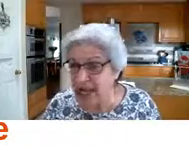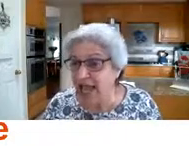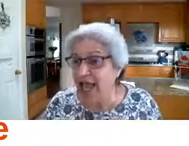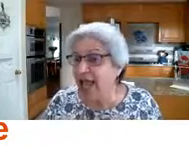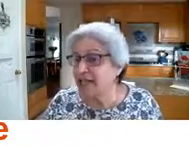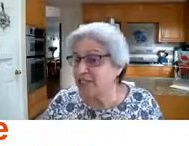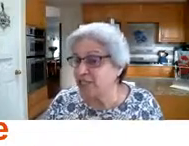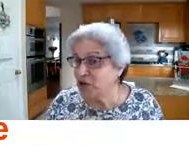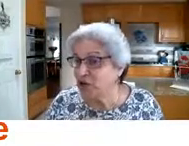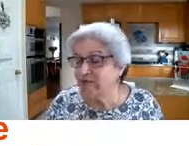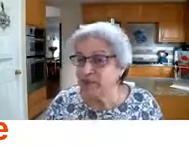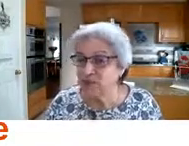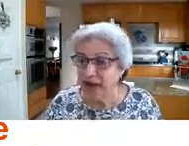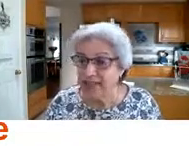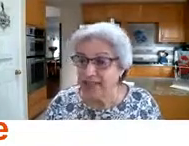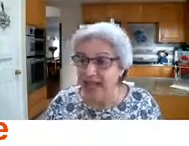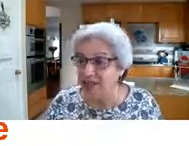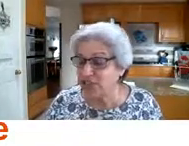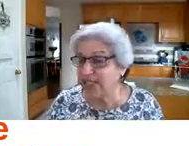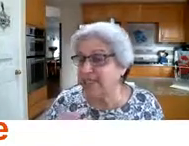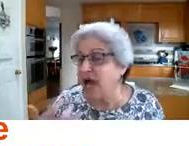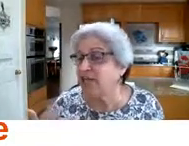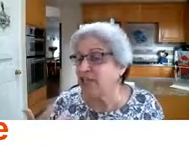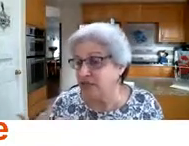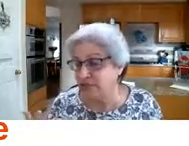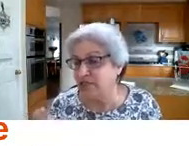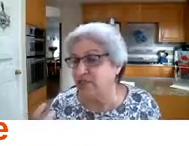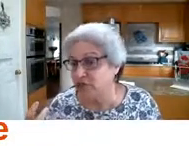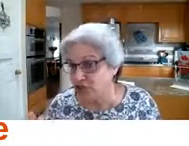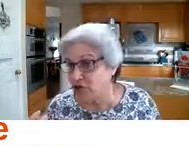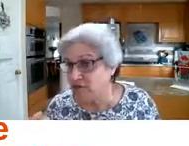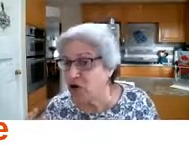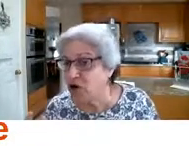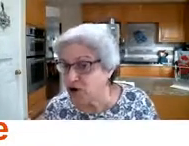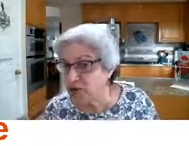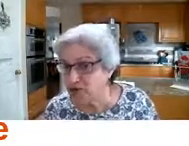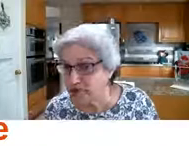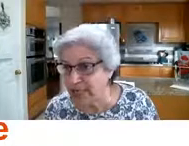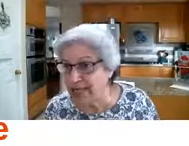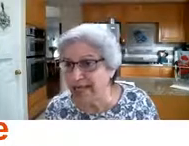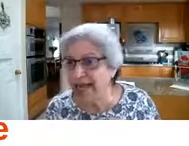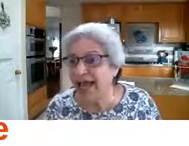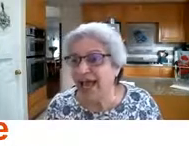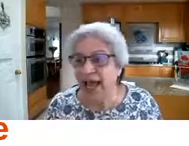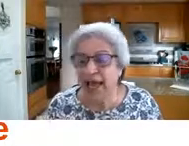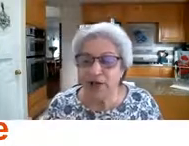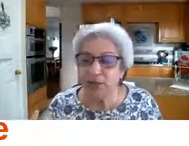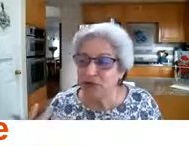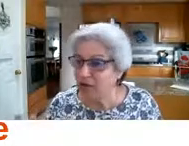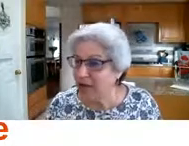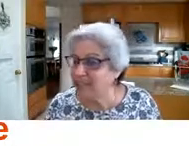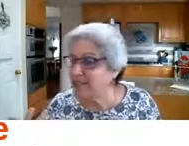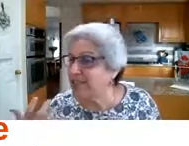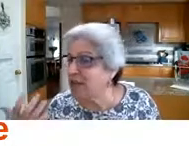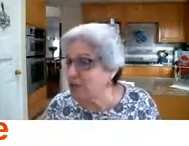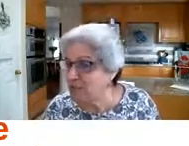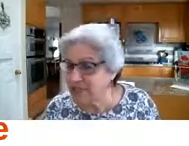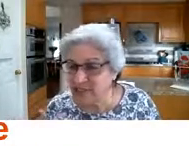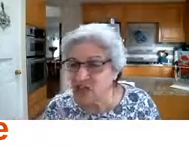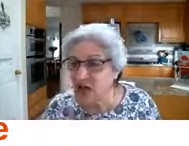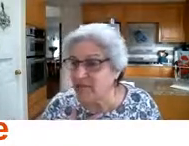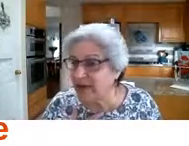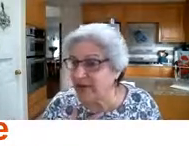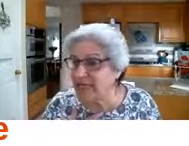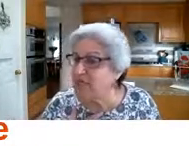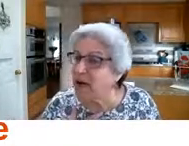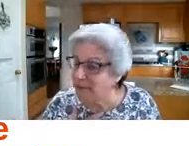much. And so we've been trying to actually not use the term herd immunity. And we're trying to get people